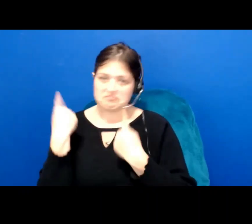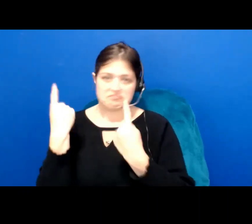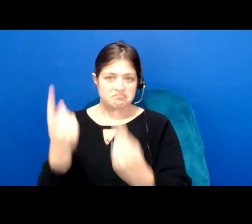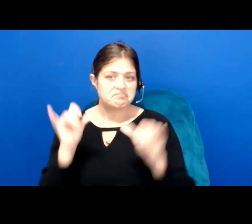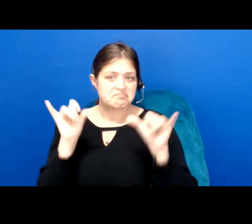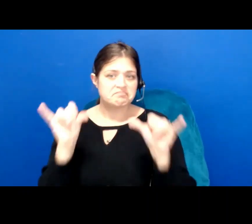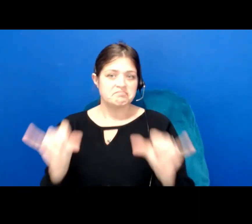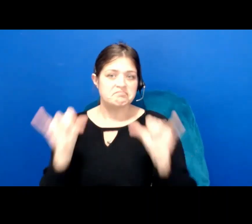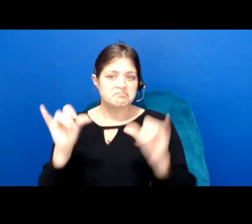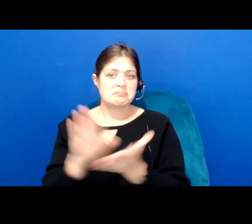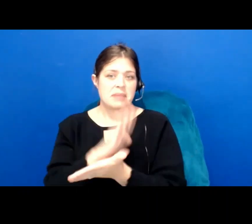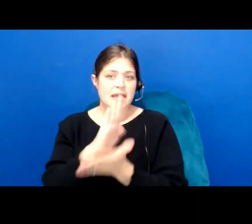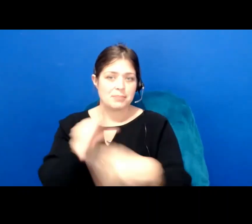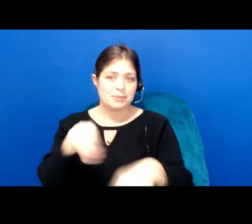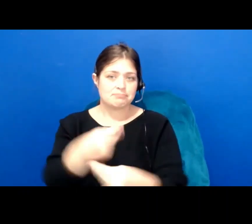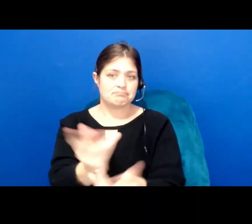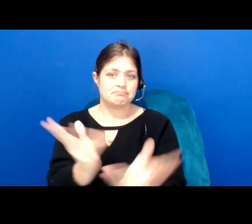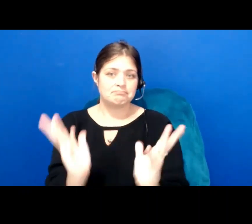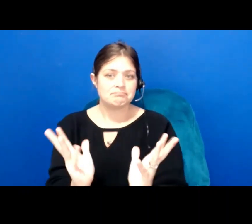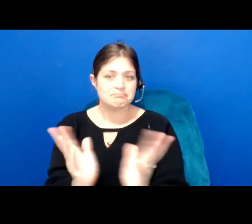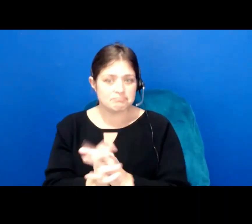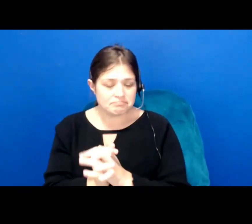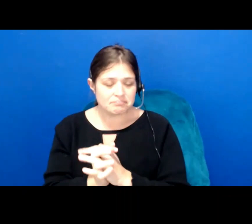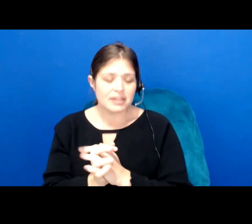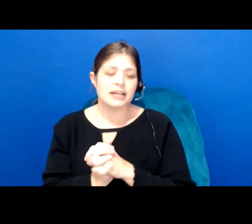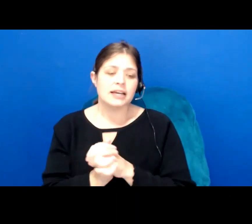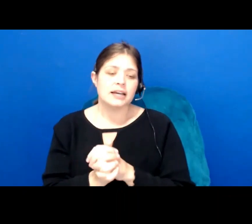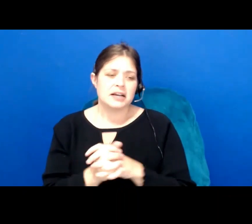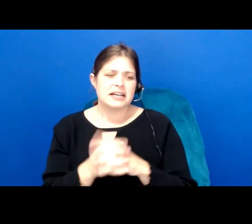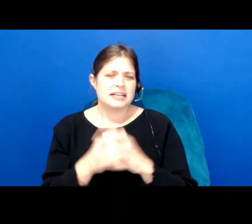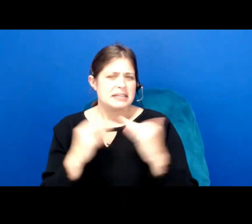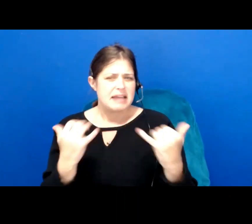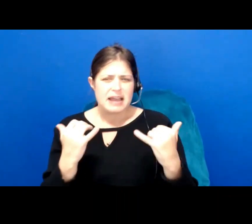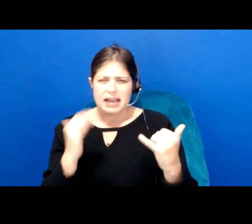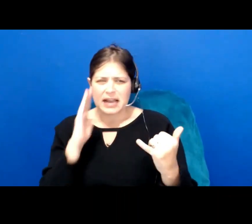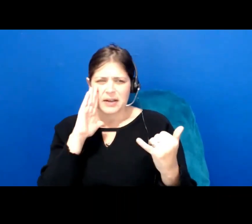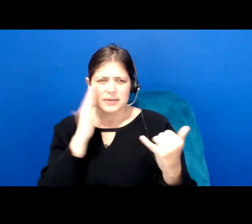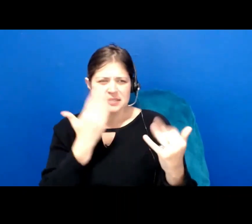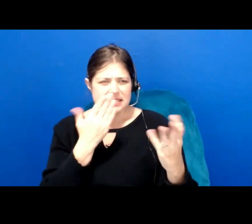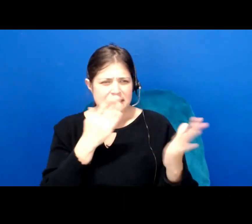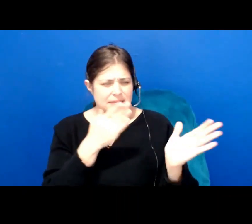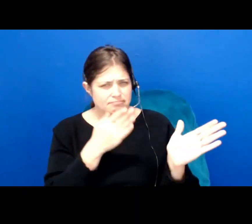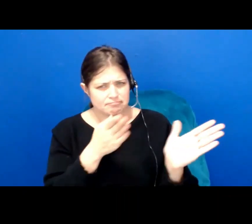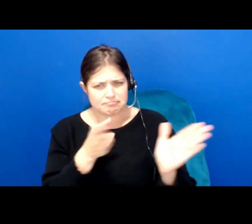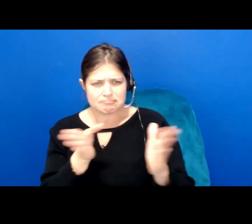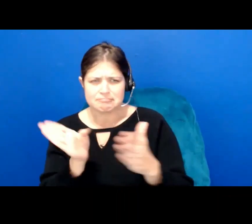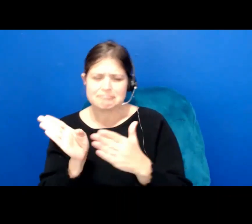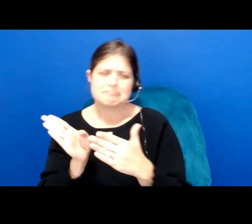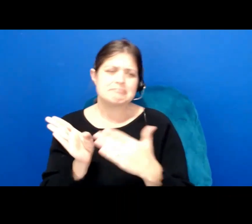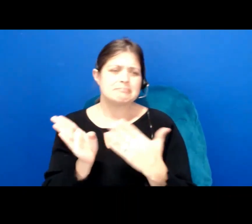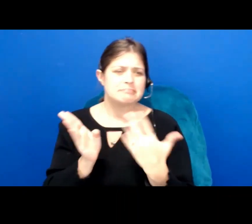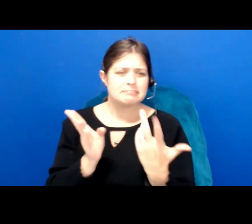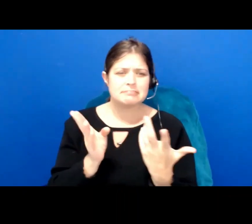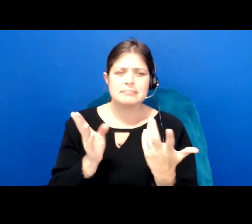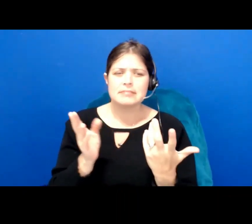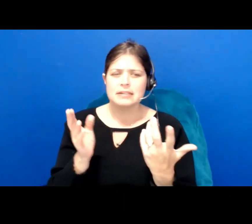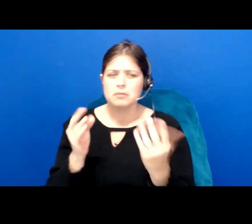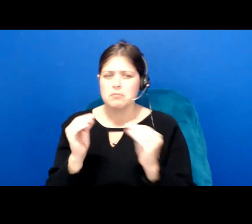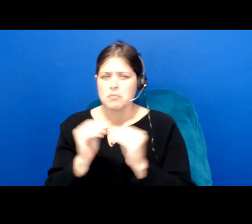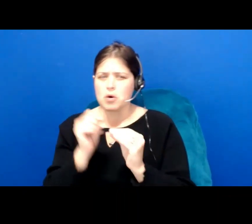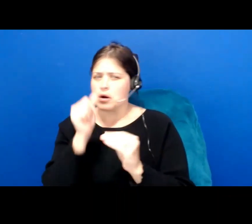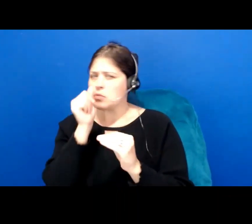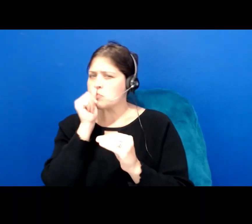provided. Somehow this, we've gotten into scholarly association meetings, having this